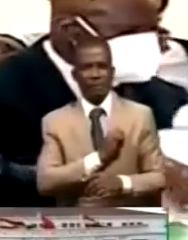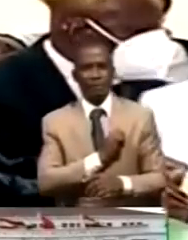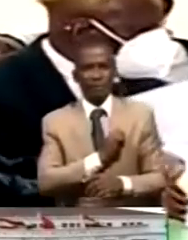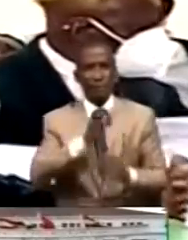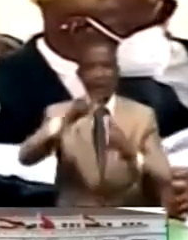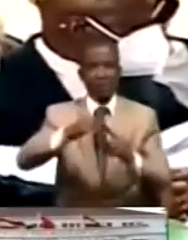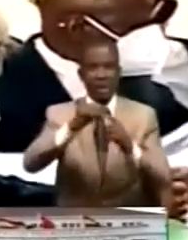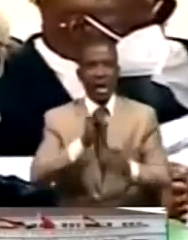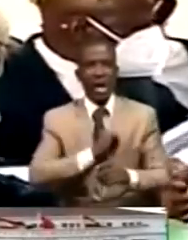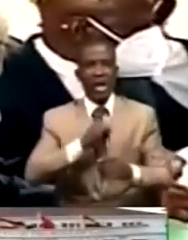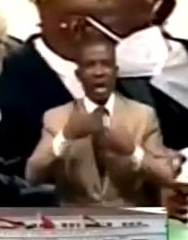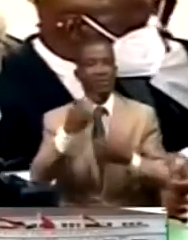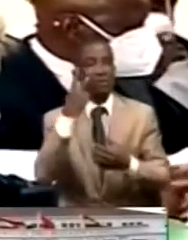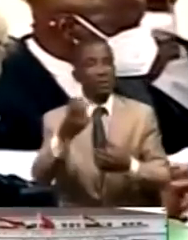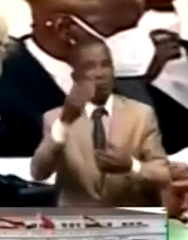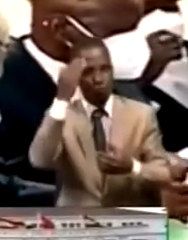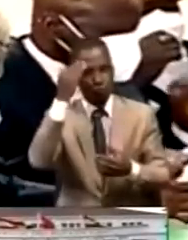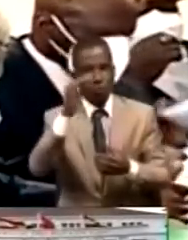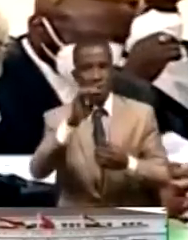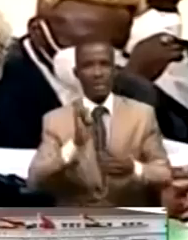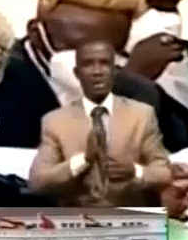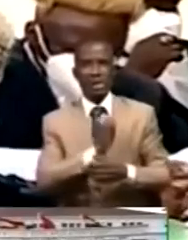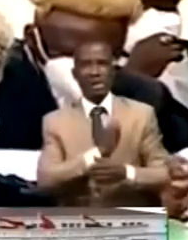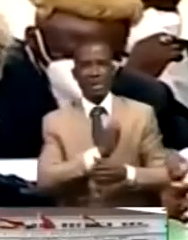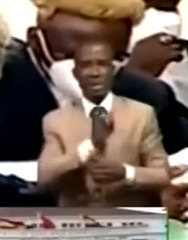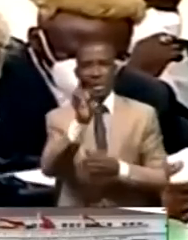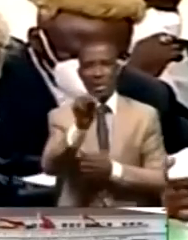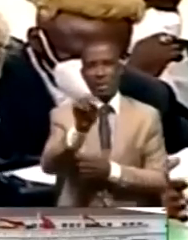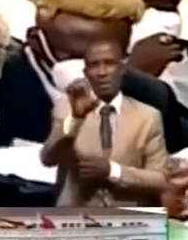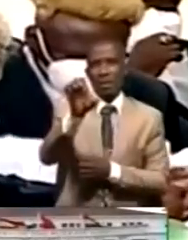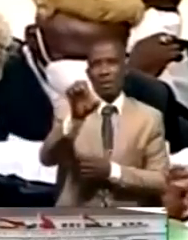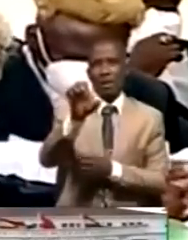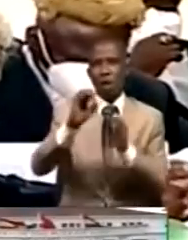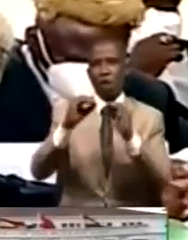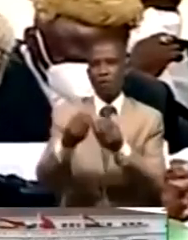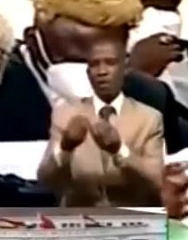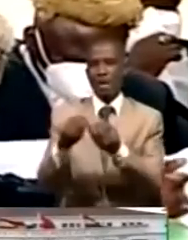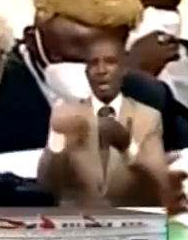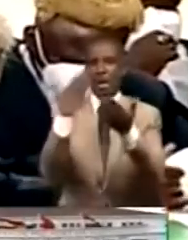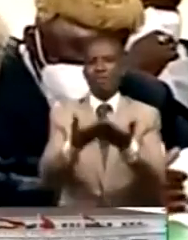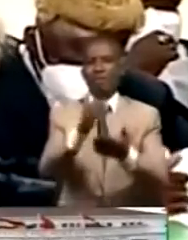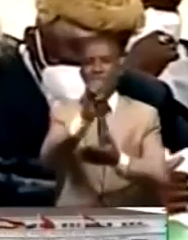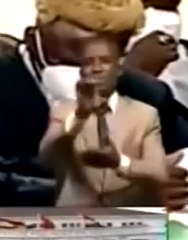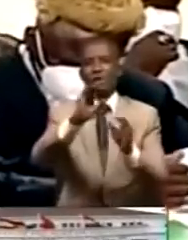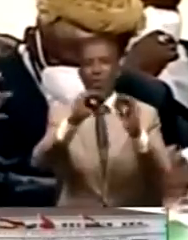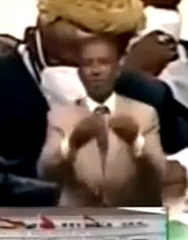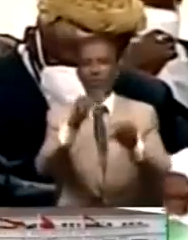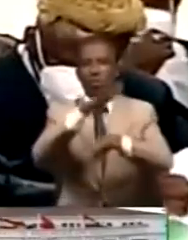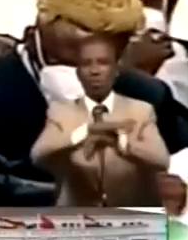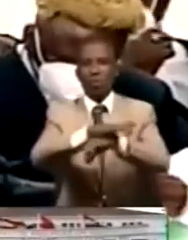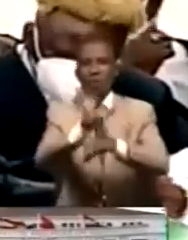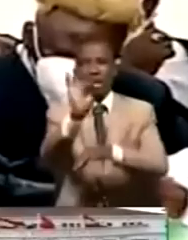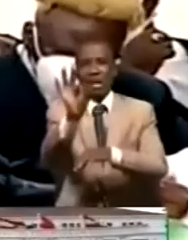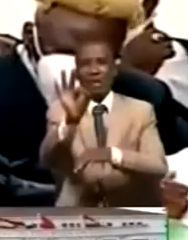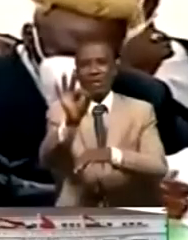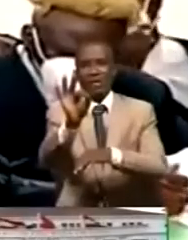particularly as I had learned from officials at the NDC headquarters before I got to the EC headquarters on the 9th. So,